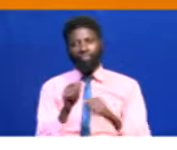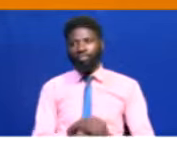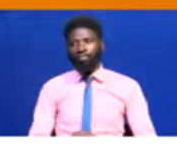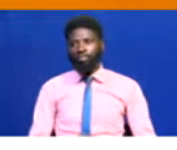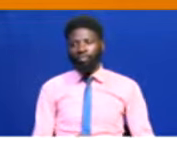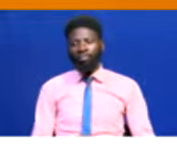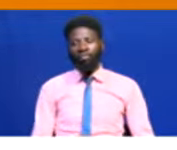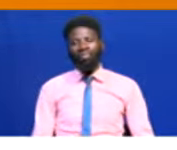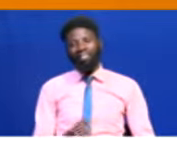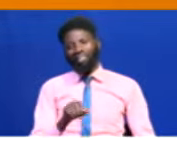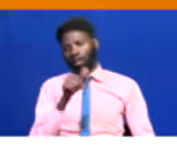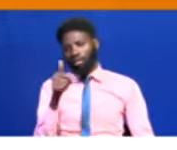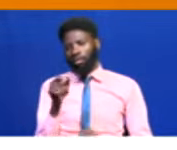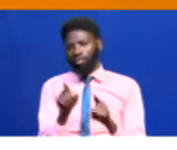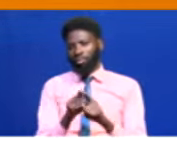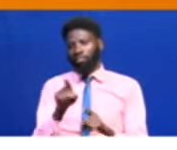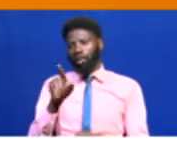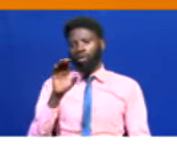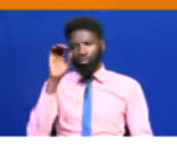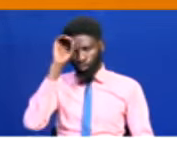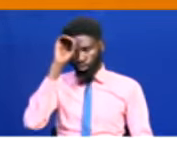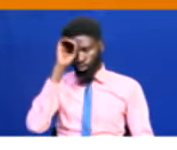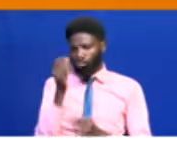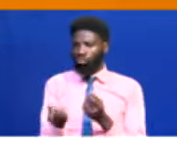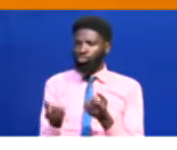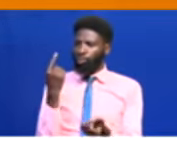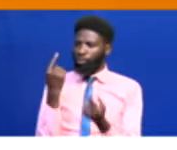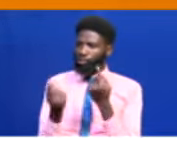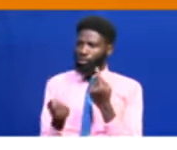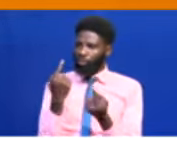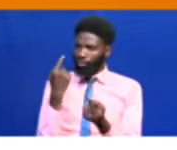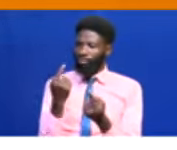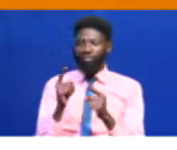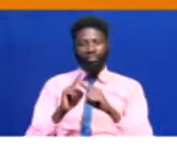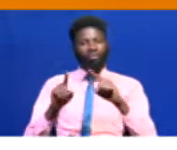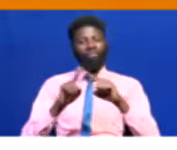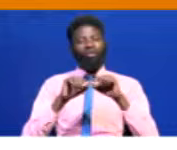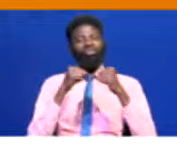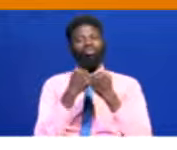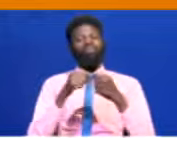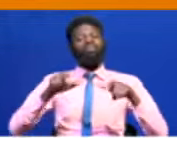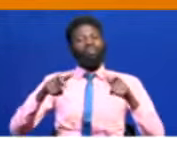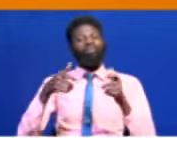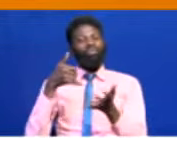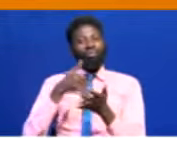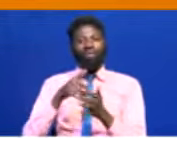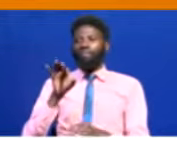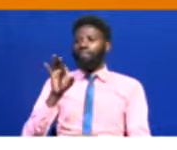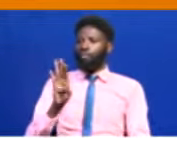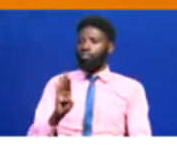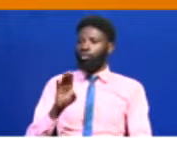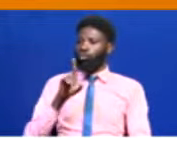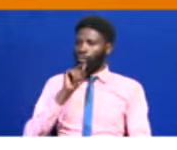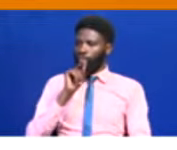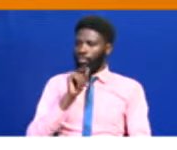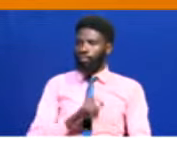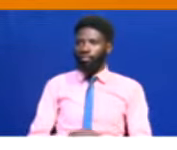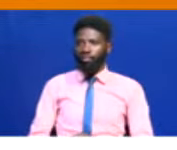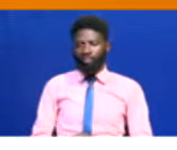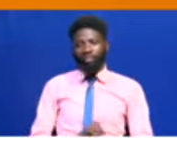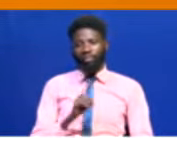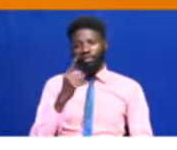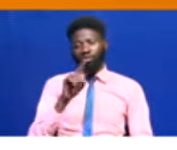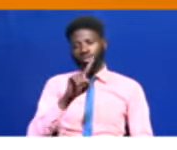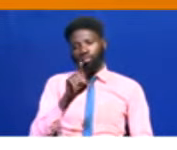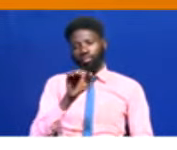also sample some of your views that have been coming through on our various social media platforms, including Facebook and Twitter. And the first question